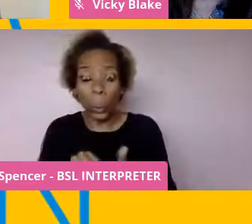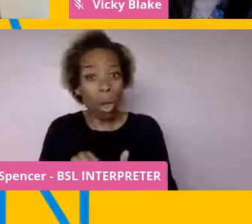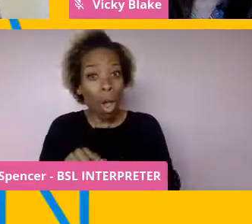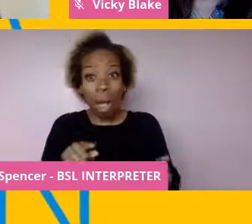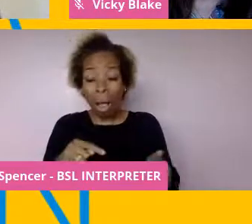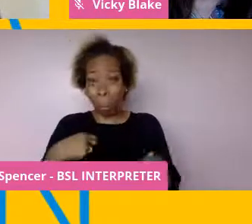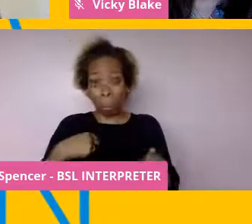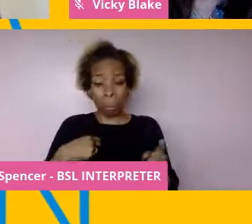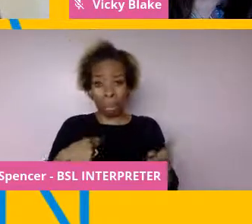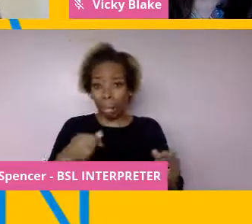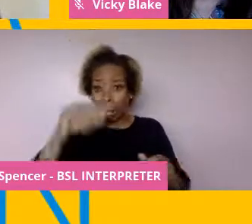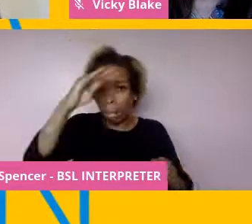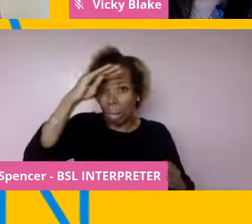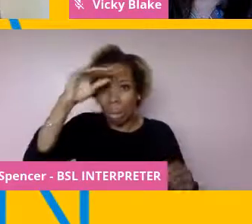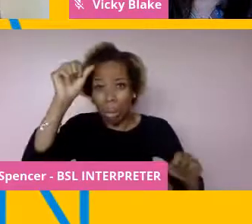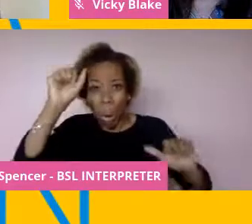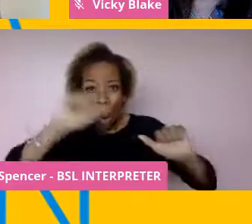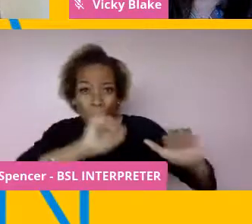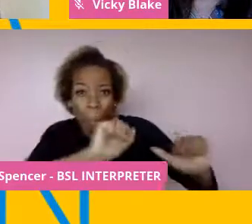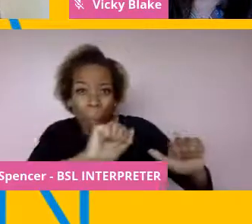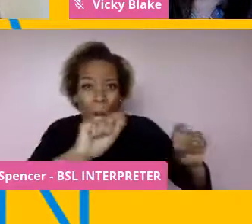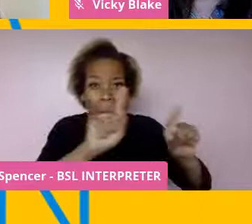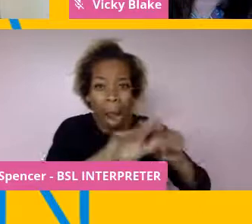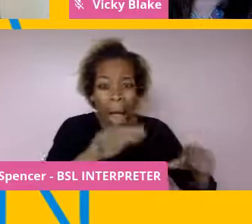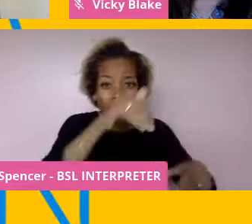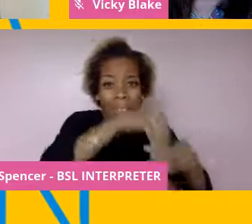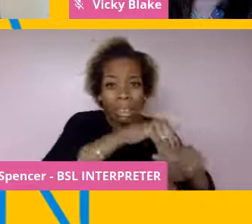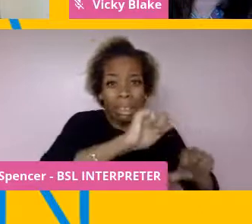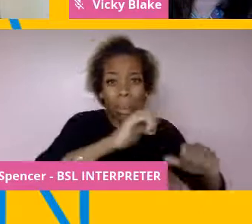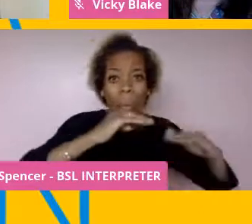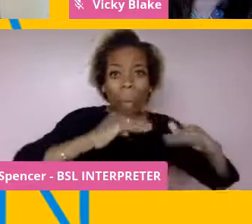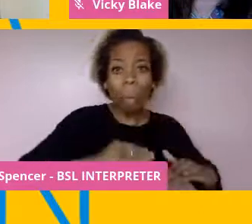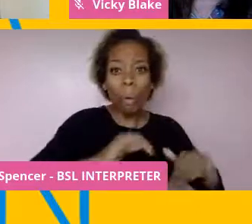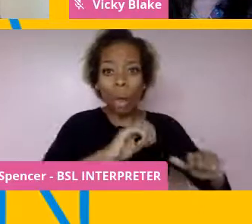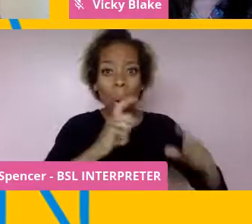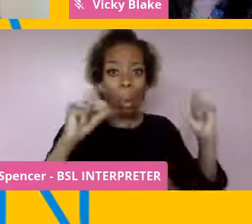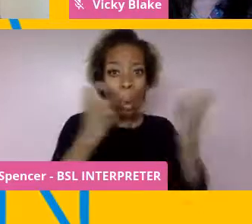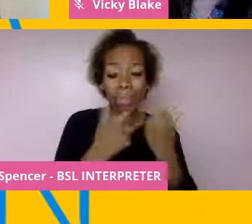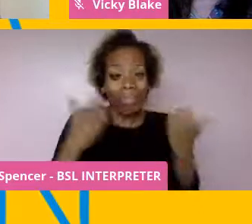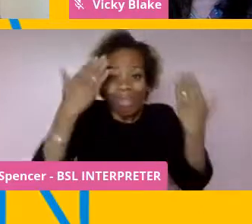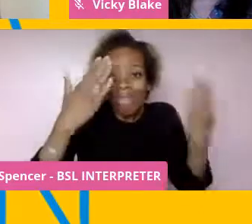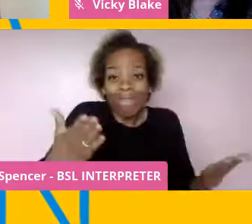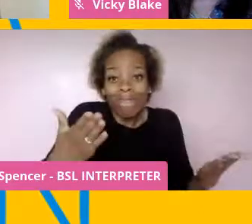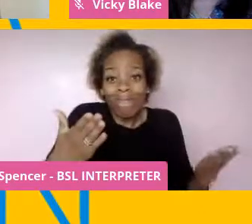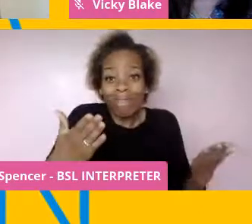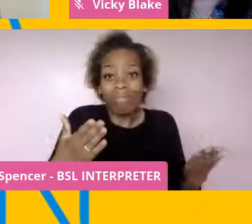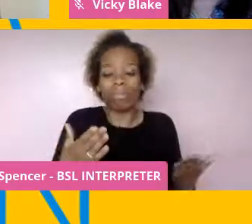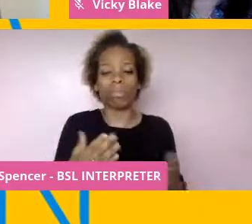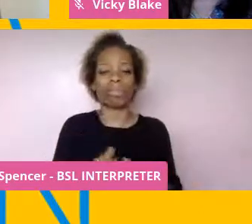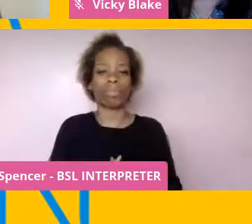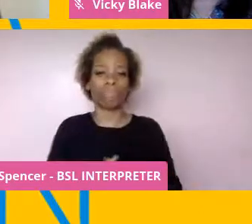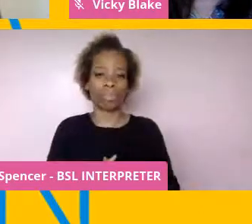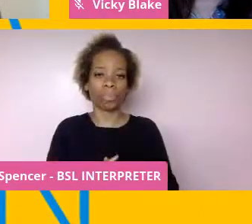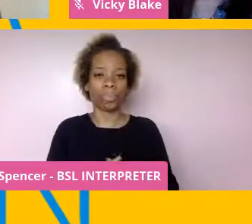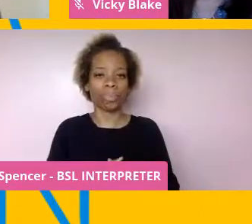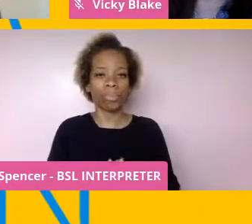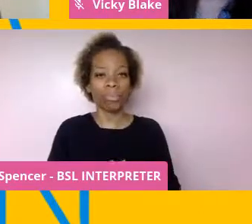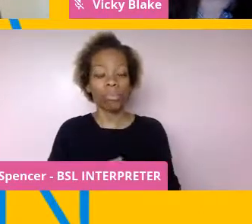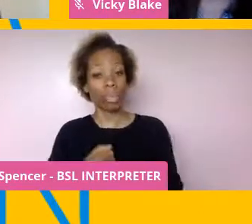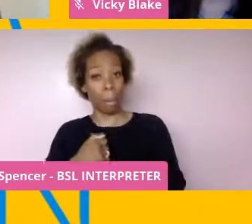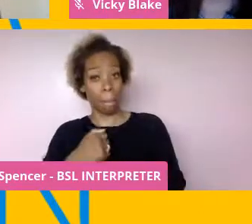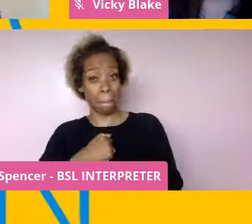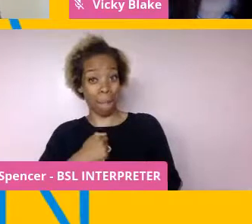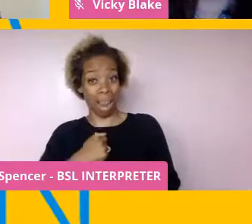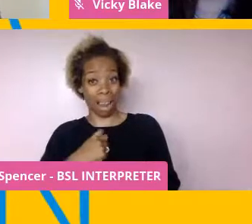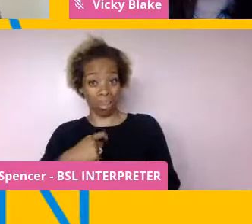what life is like on the ground in those colleges, so that those kind of informal networks are very important. And my position as